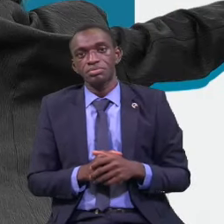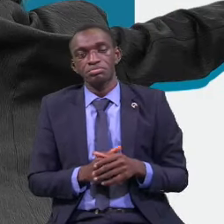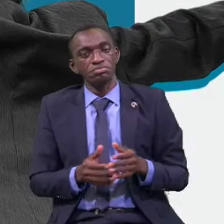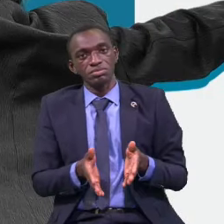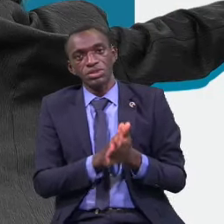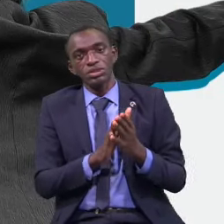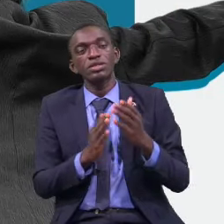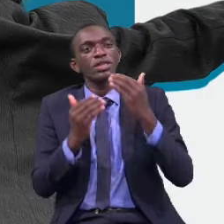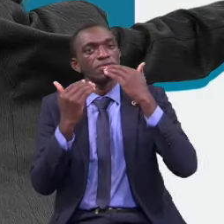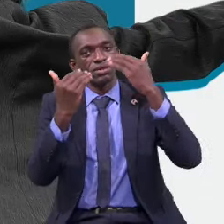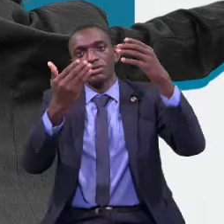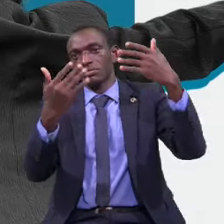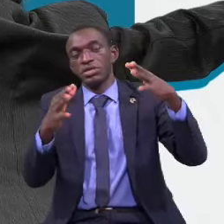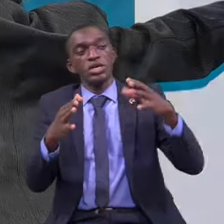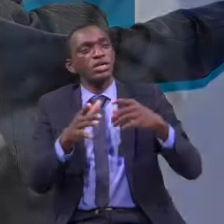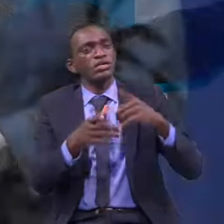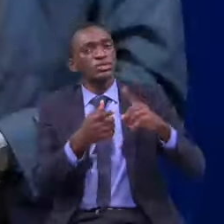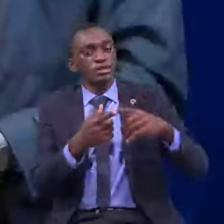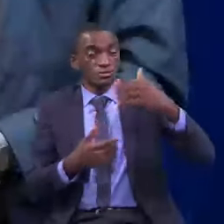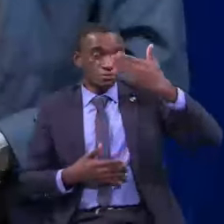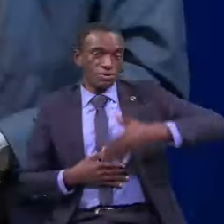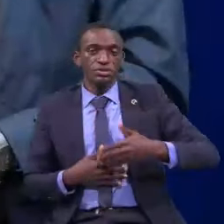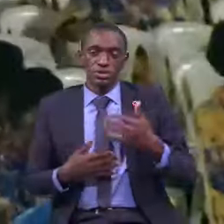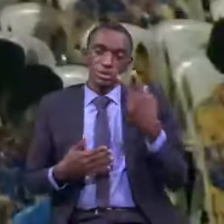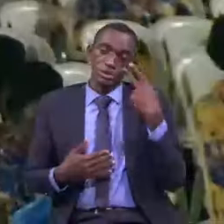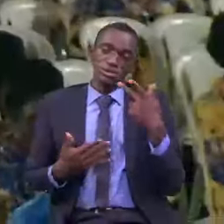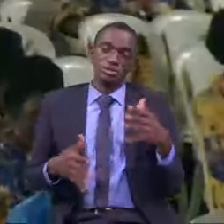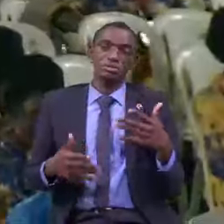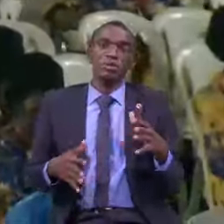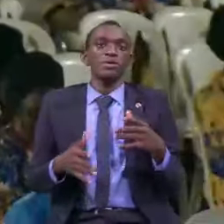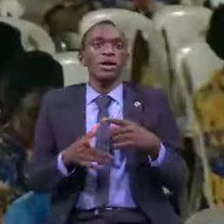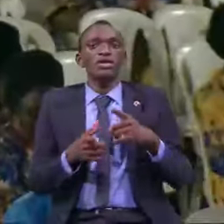Thank you. Front here, we have seen you. At the middle here.